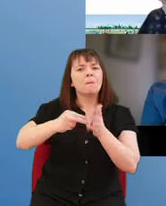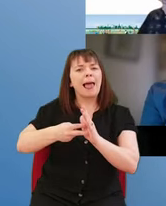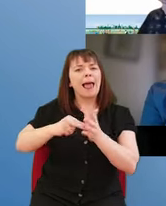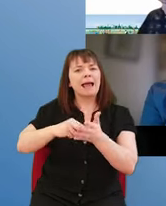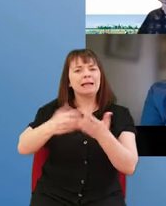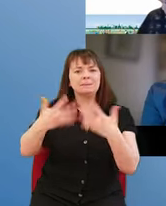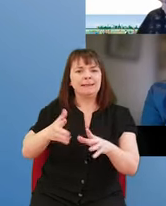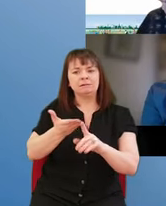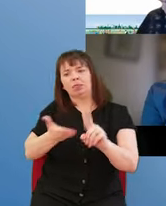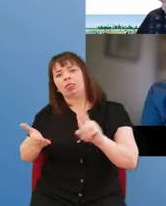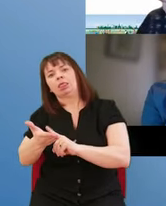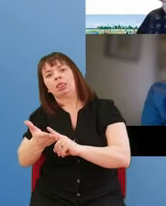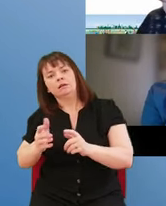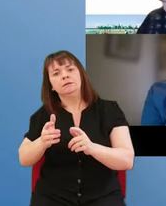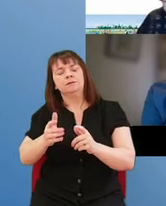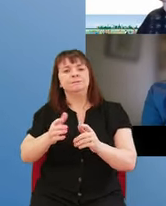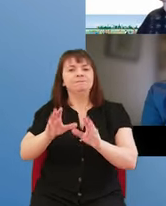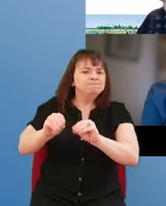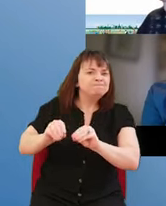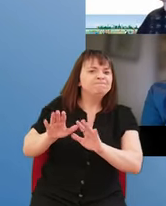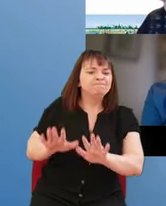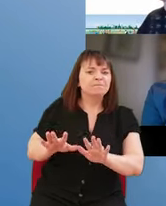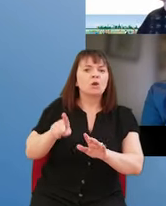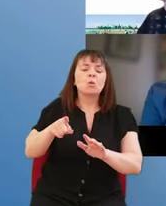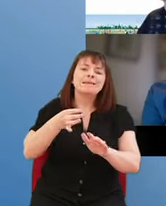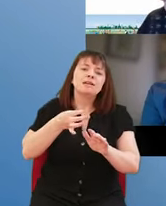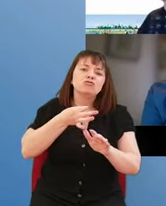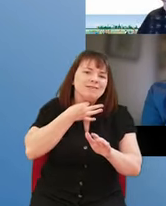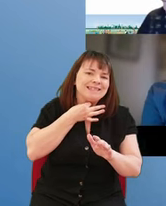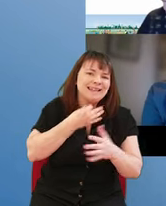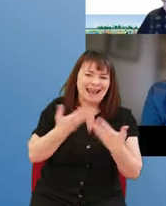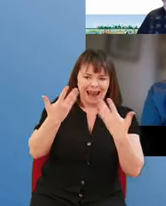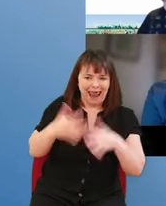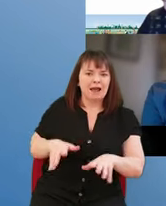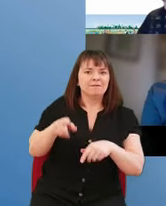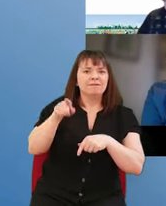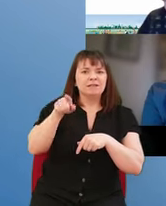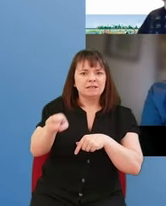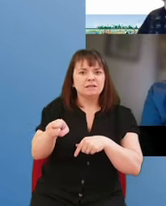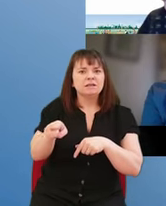keep a close eye on. All right, thanks.